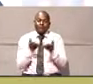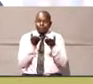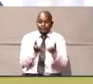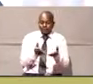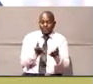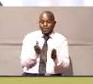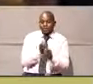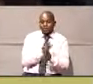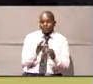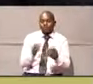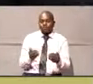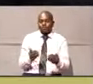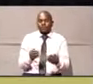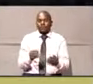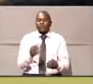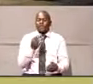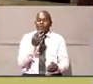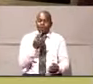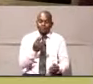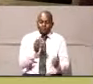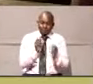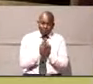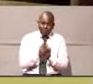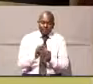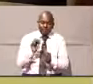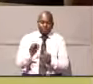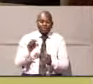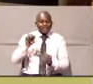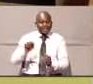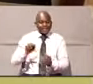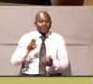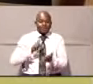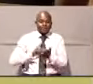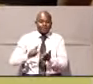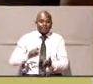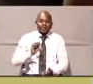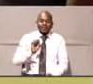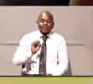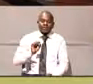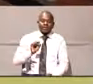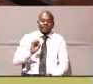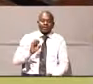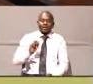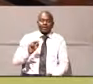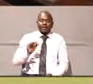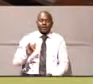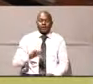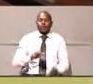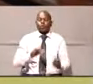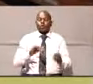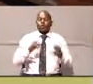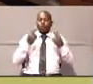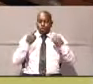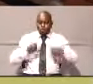before all of the. The 14.9 billion shillings paid to Sengendo and Sendege company advocates in